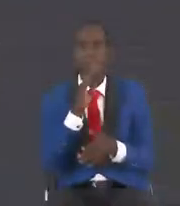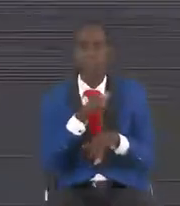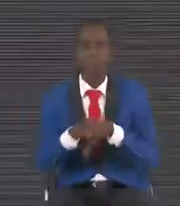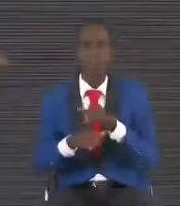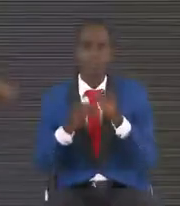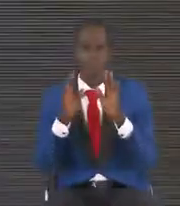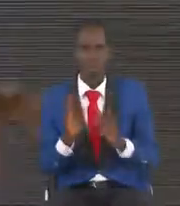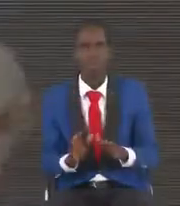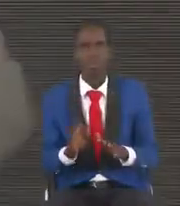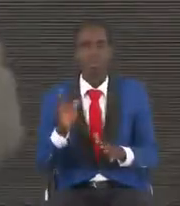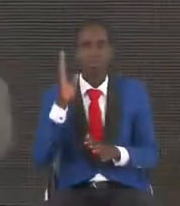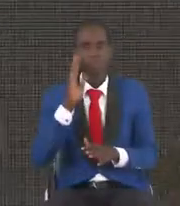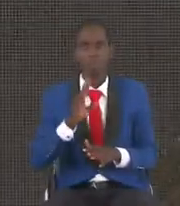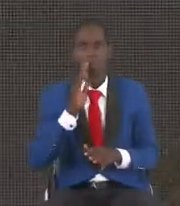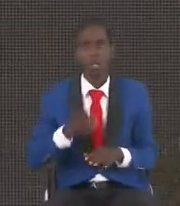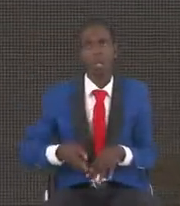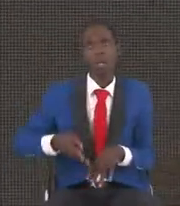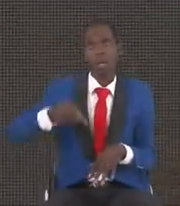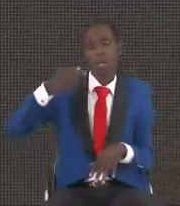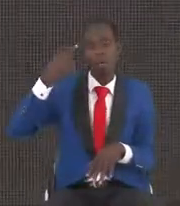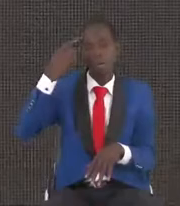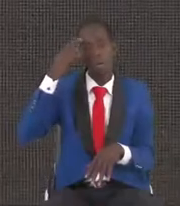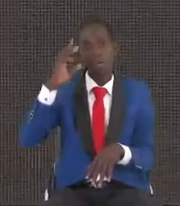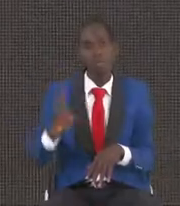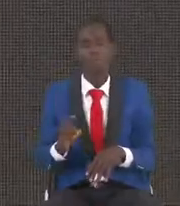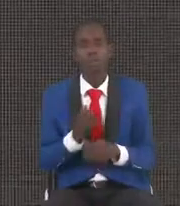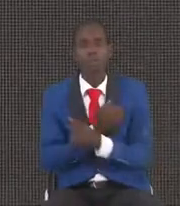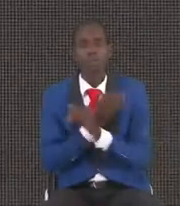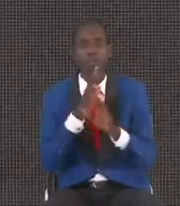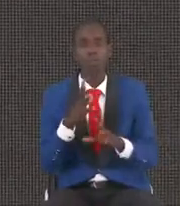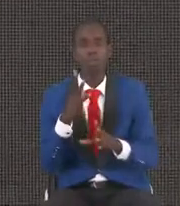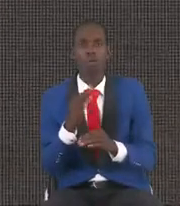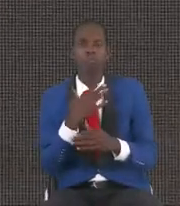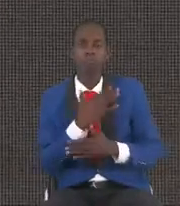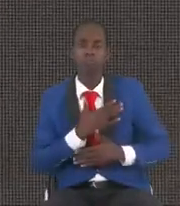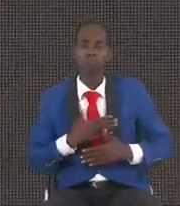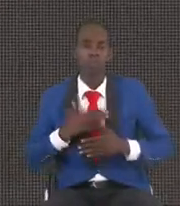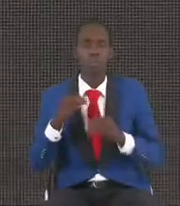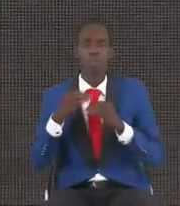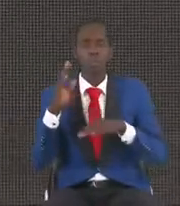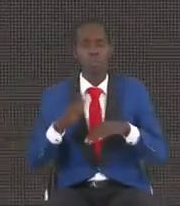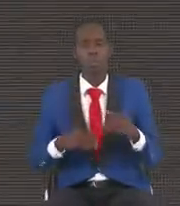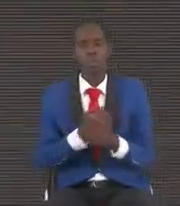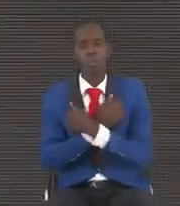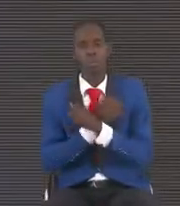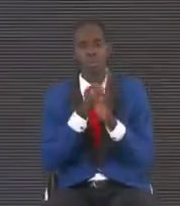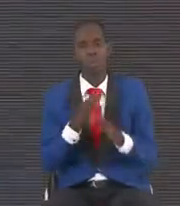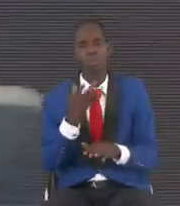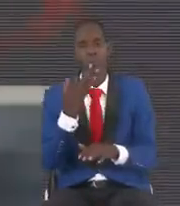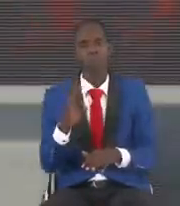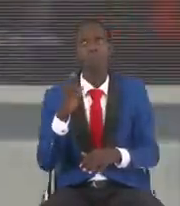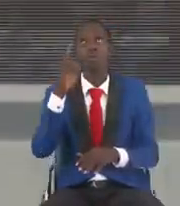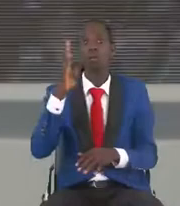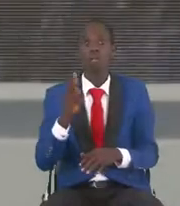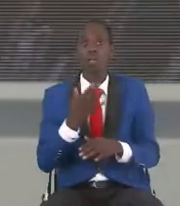be high-minded. There'll be lovers of pleasures more than lovers of God. And yet, you